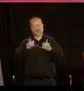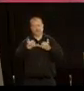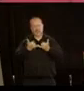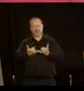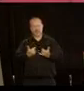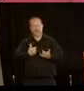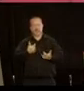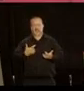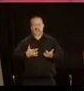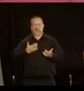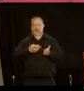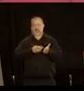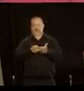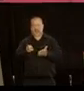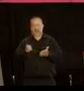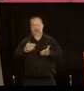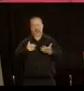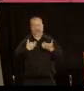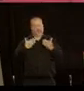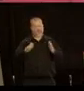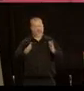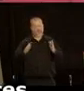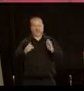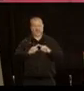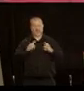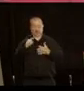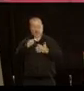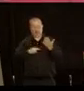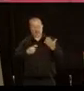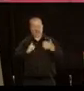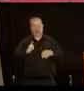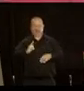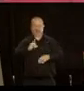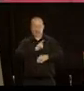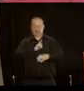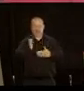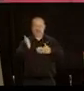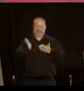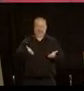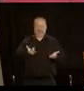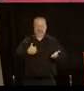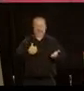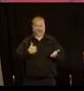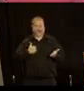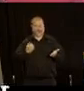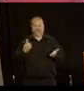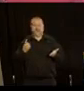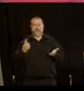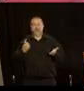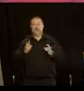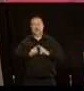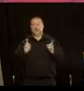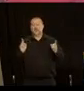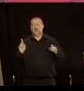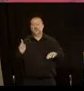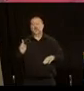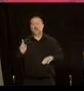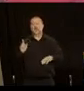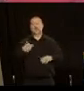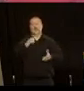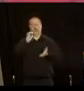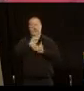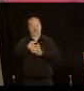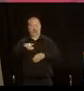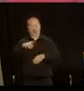I truthfully, you know, I've got boxes of different things and legislation you've carried. But there is, I